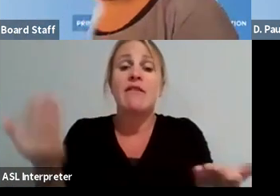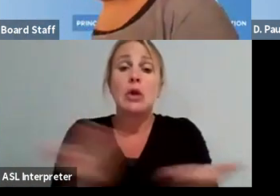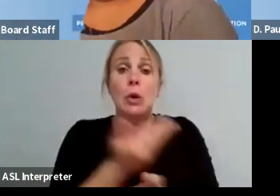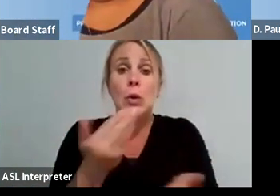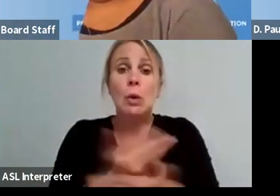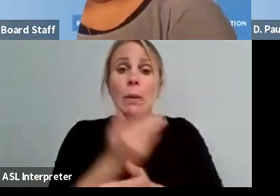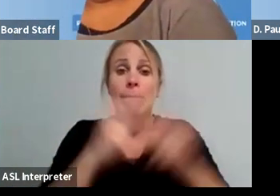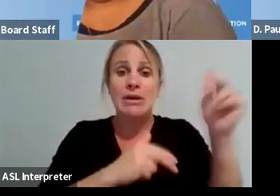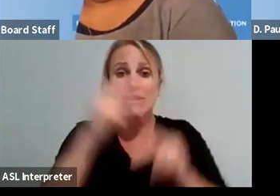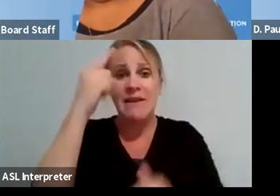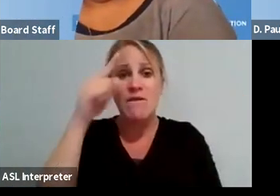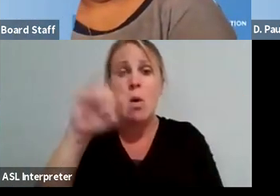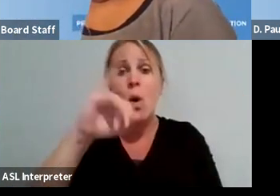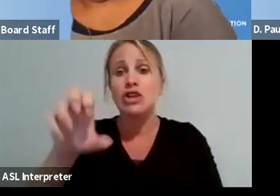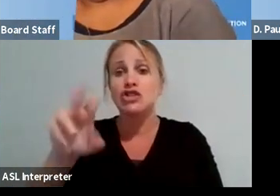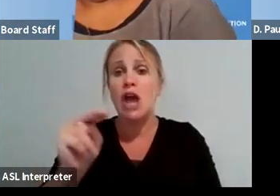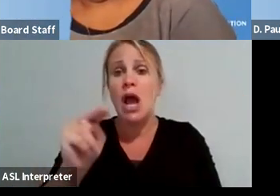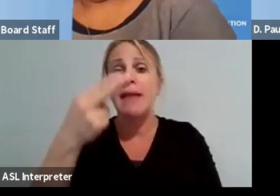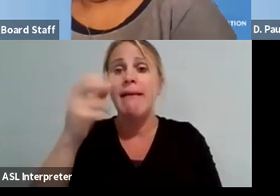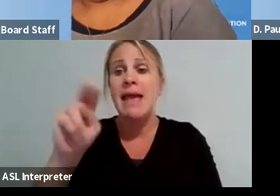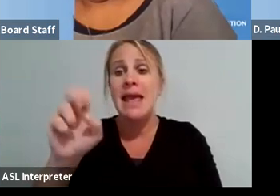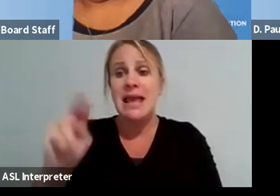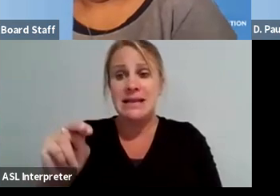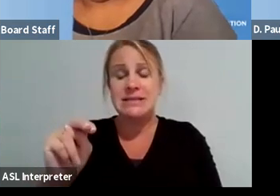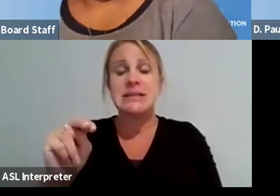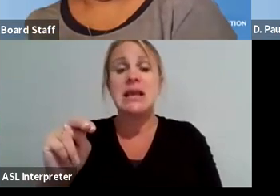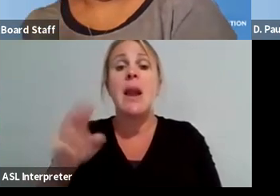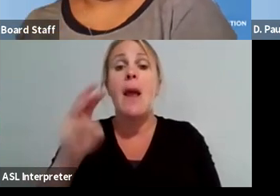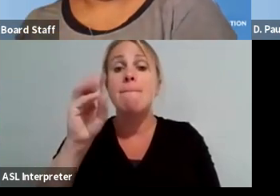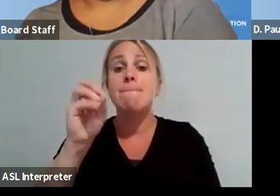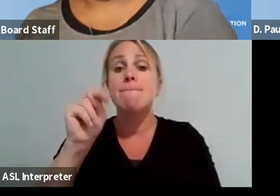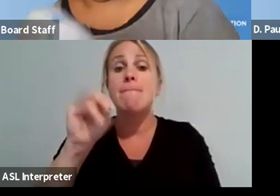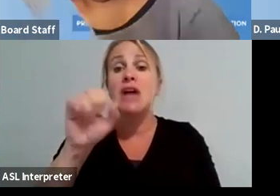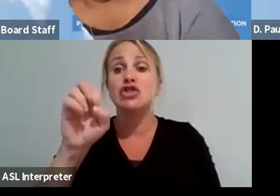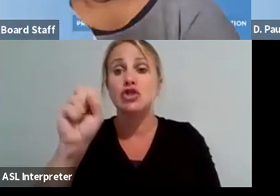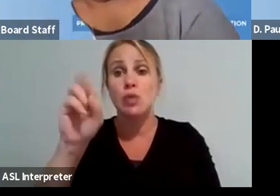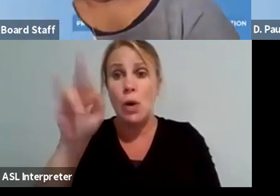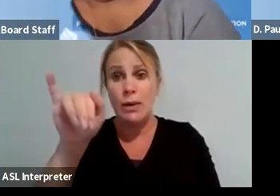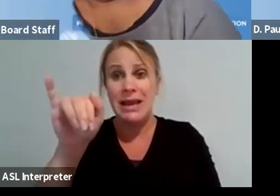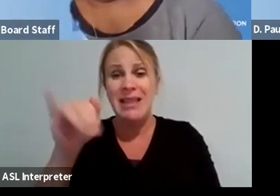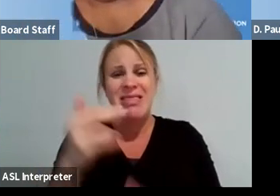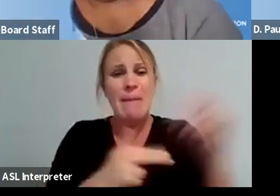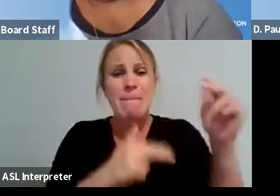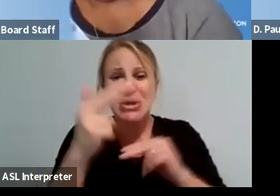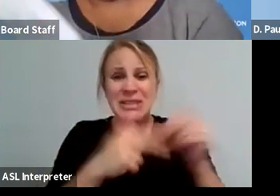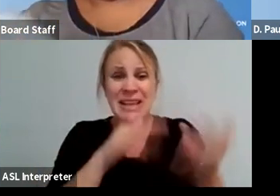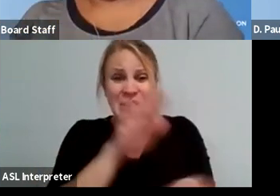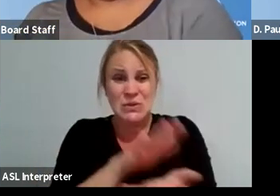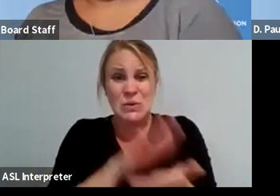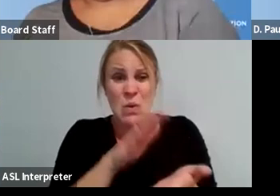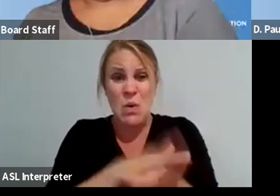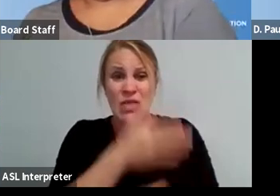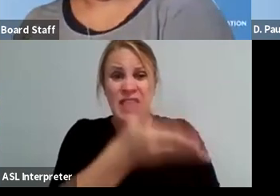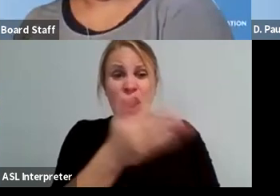John Hanson Montessori within the capital improvement plan. The building in which the school is currently housed was built